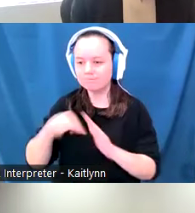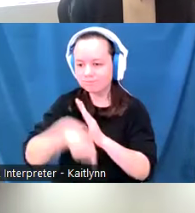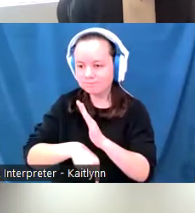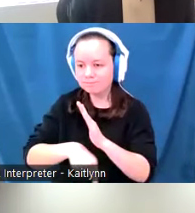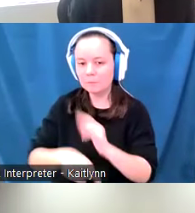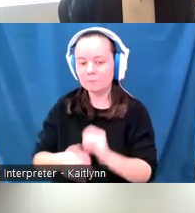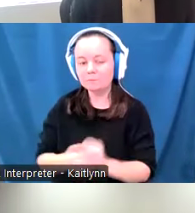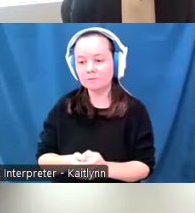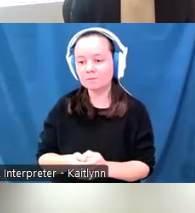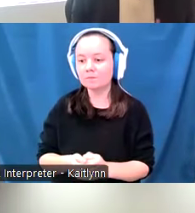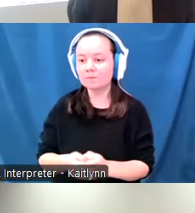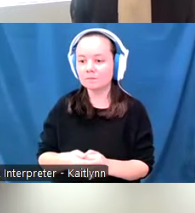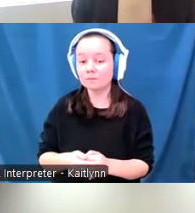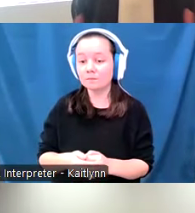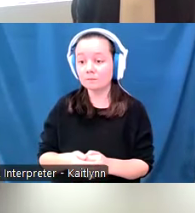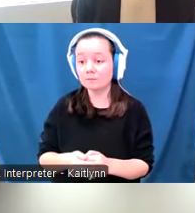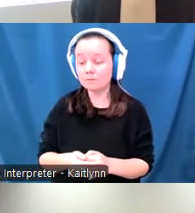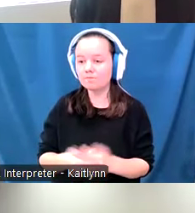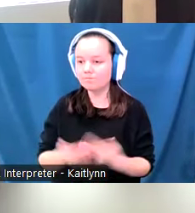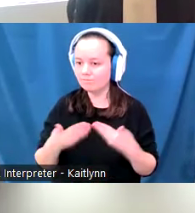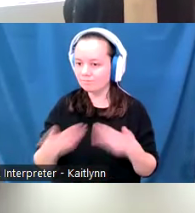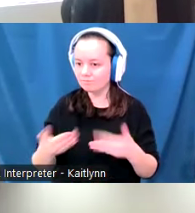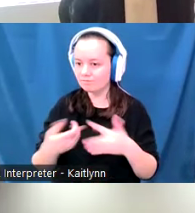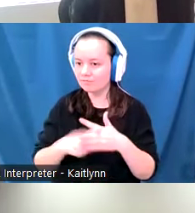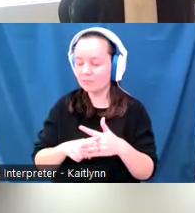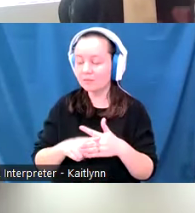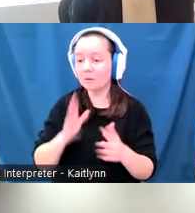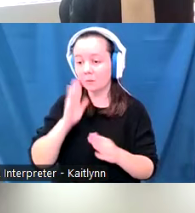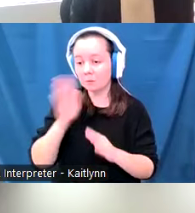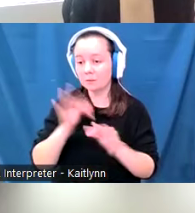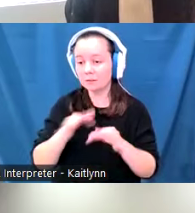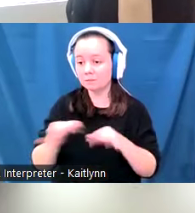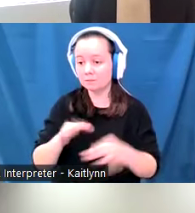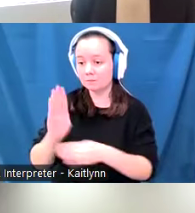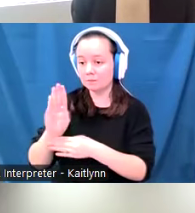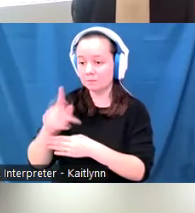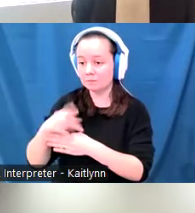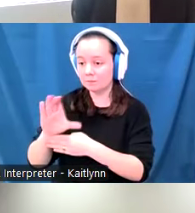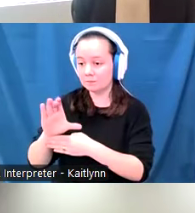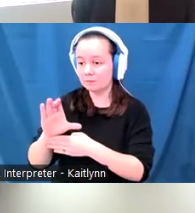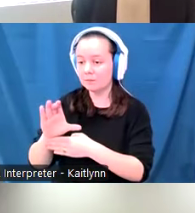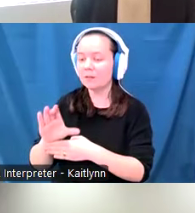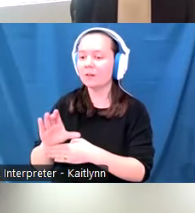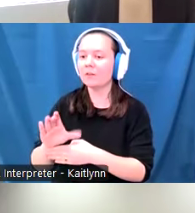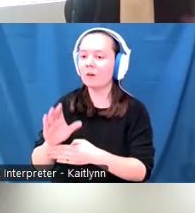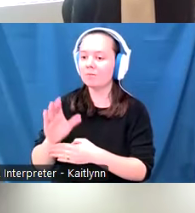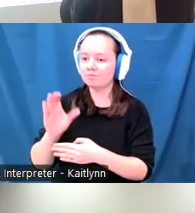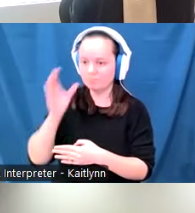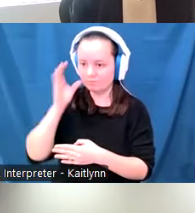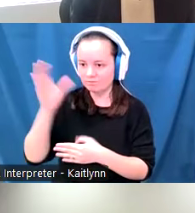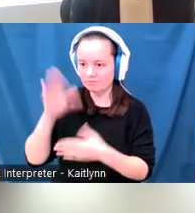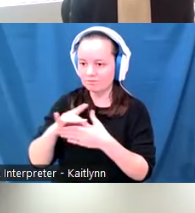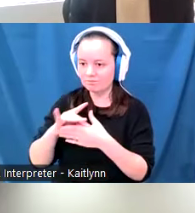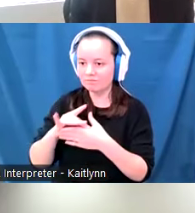please. So let's get into it. I'll tell you about BPC to provide some context for the work that we have done